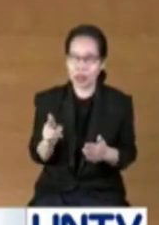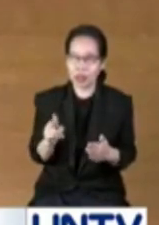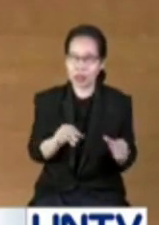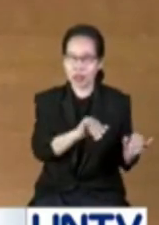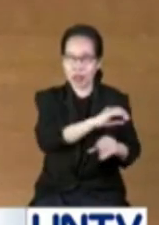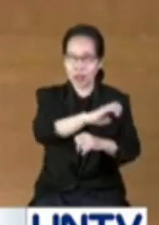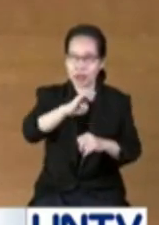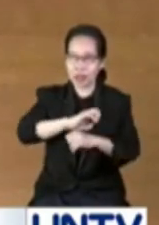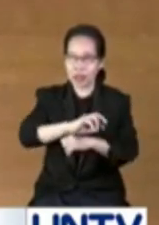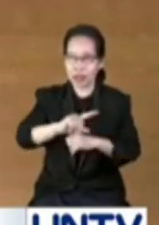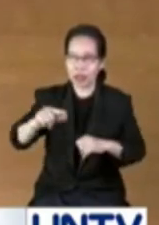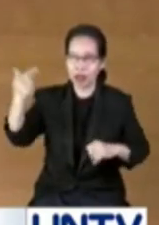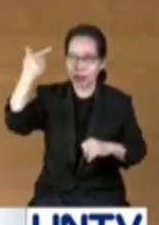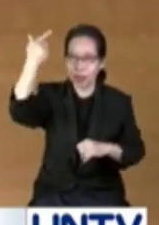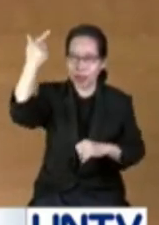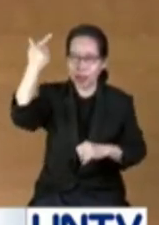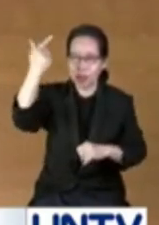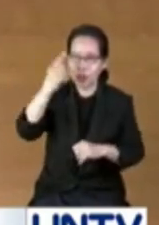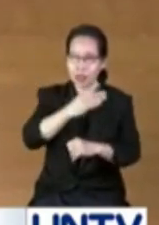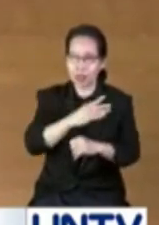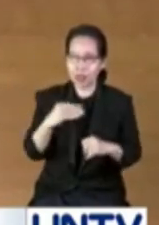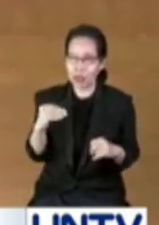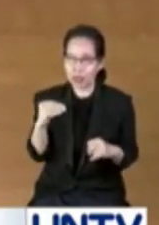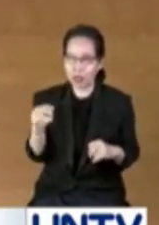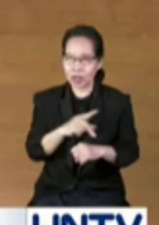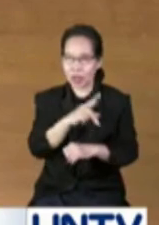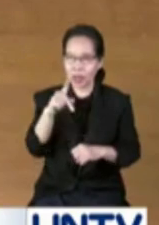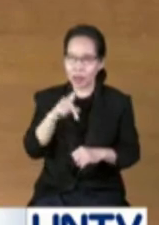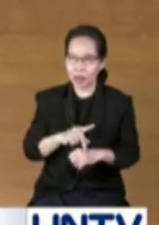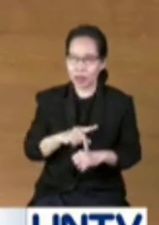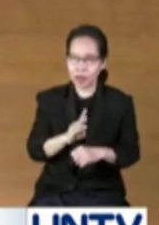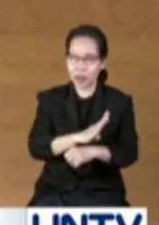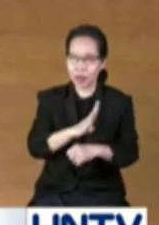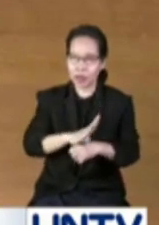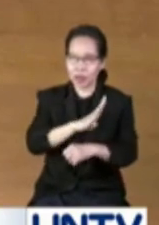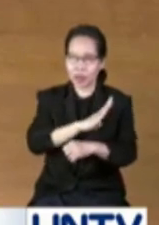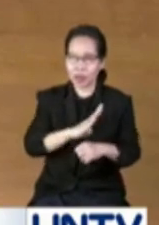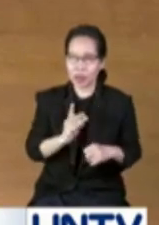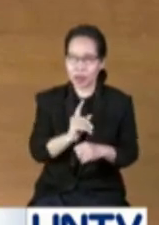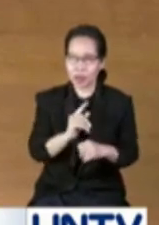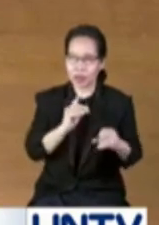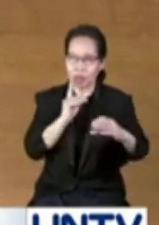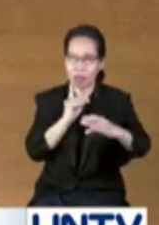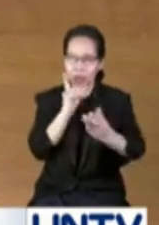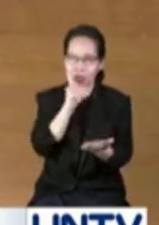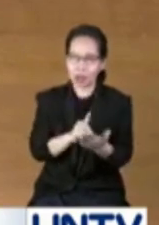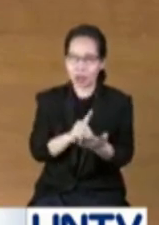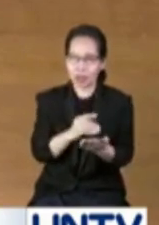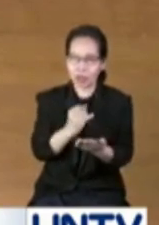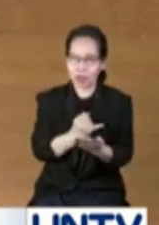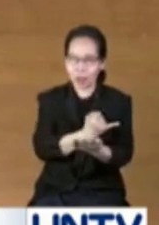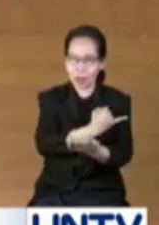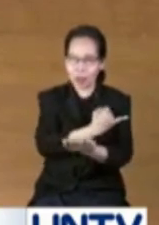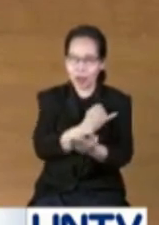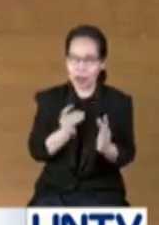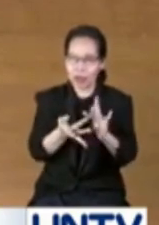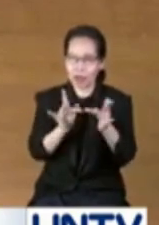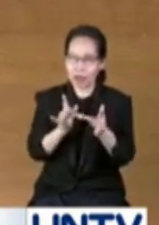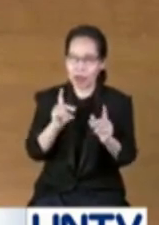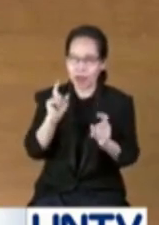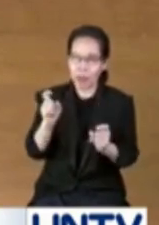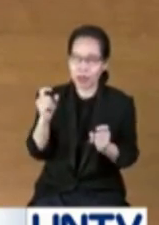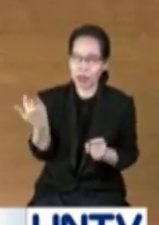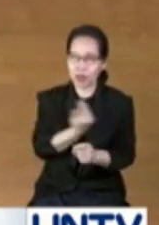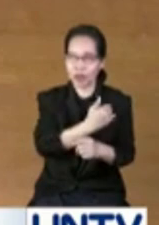government portal and the Philippine Business Data Bank to improve the internet speed in our country. With